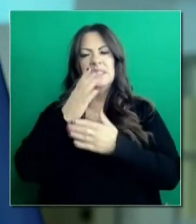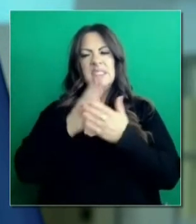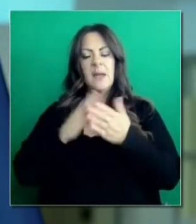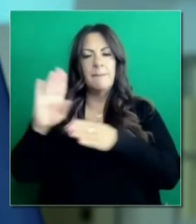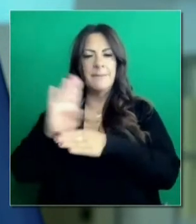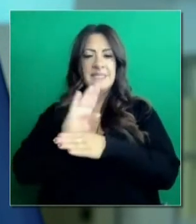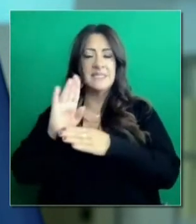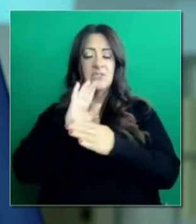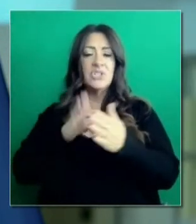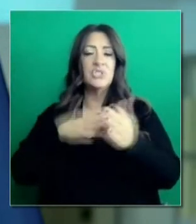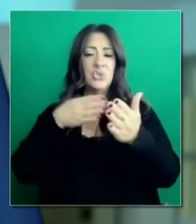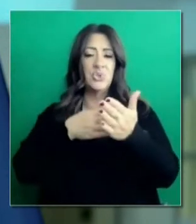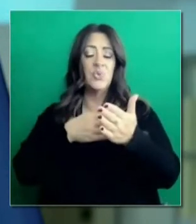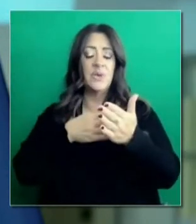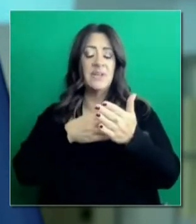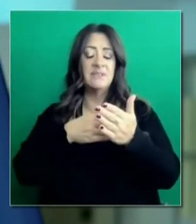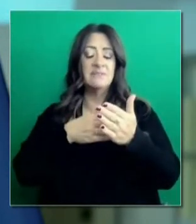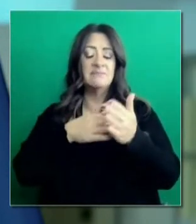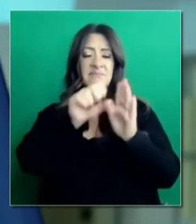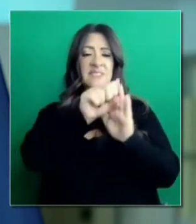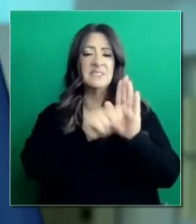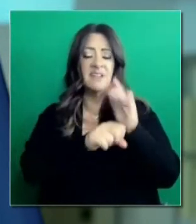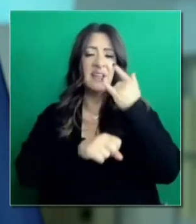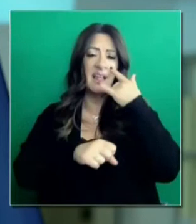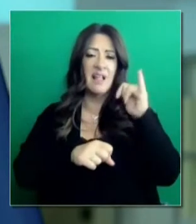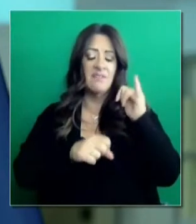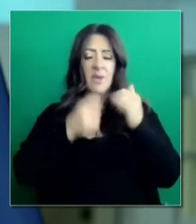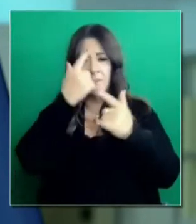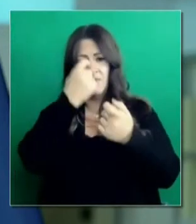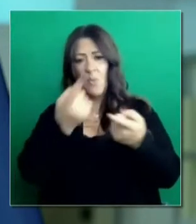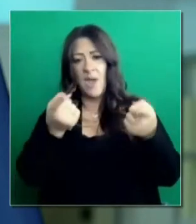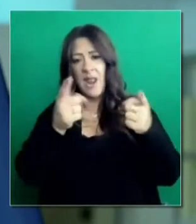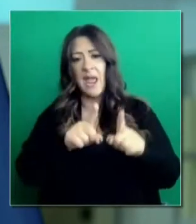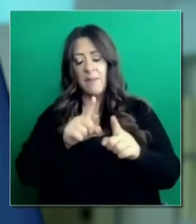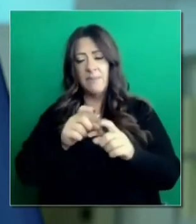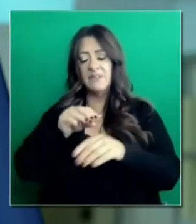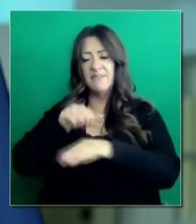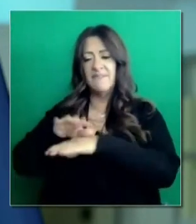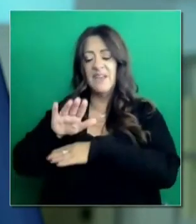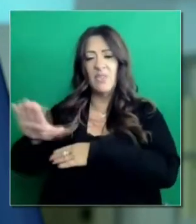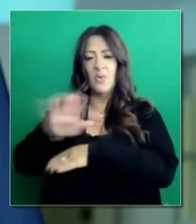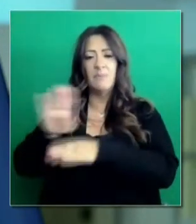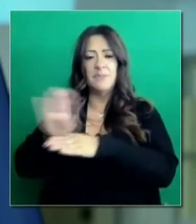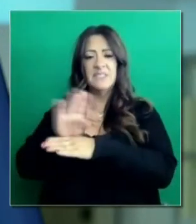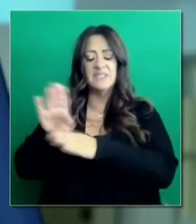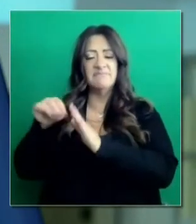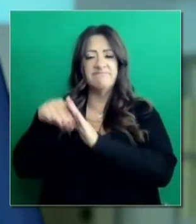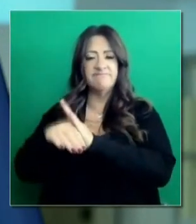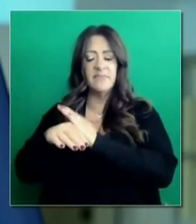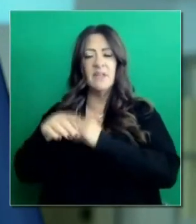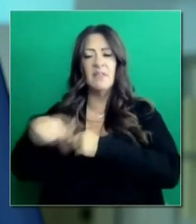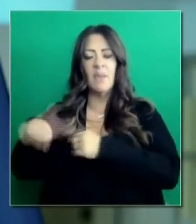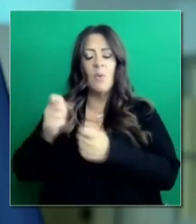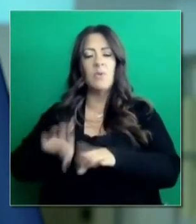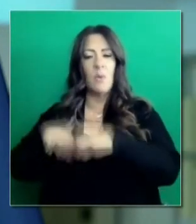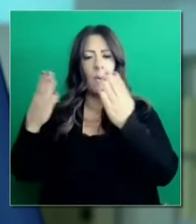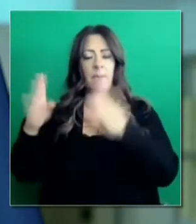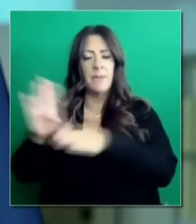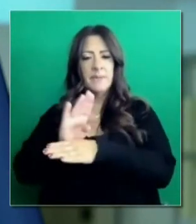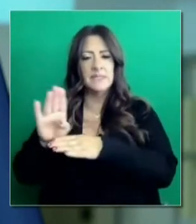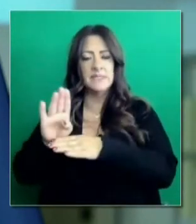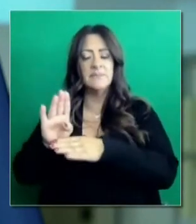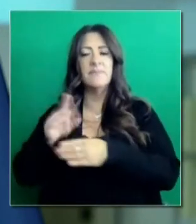made affecting their industries and their businesses. They argue that in addition to getting businesses reopened, they also want to obtain a